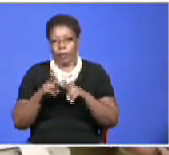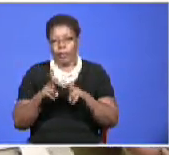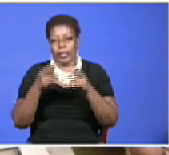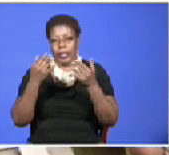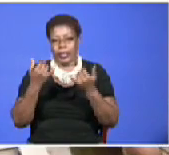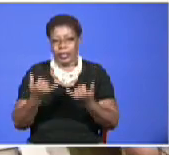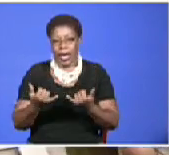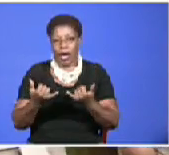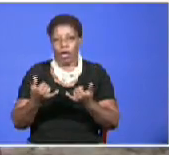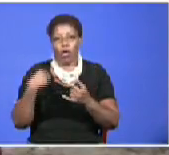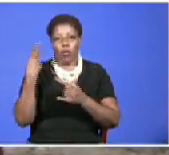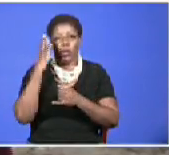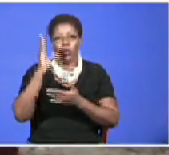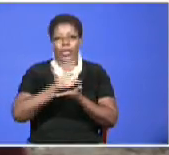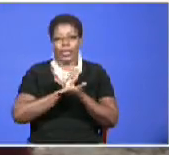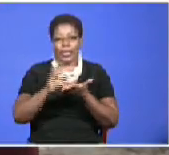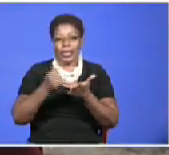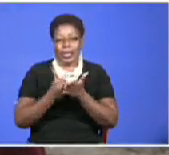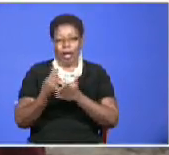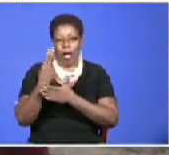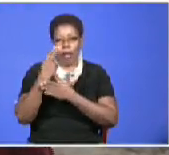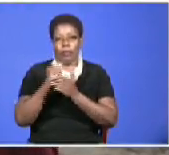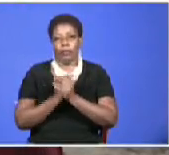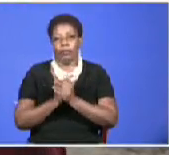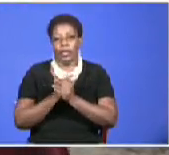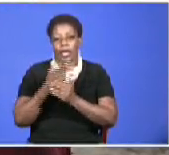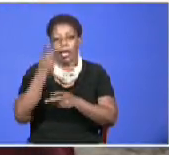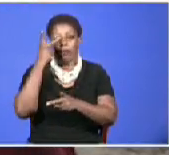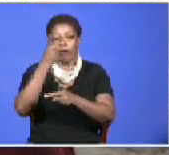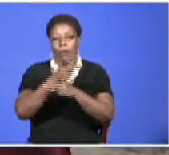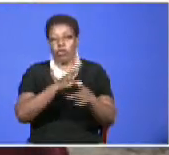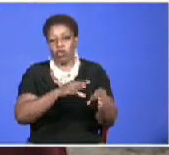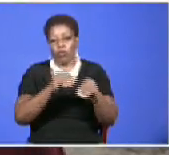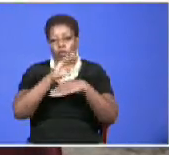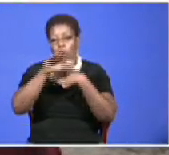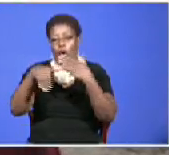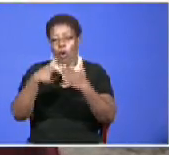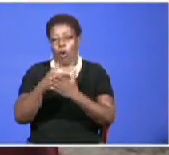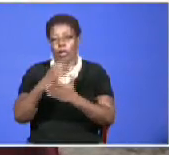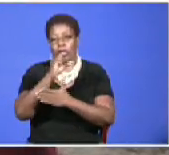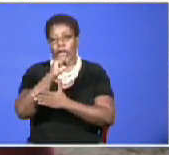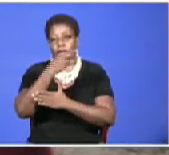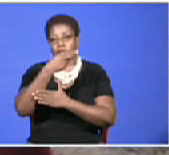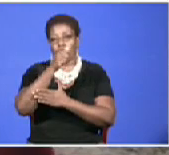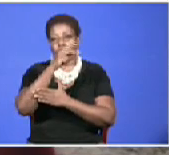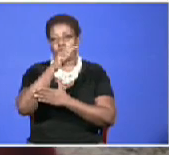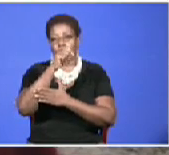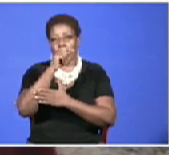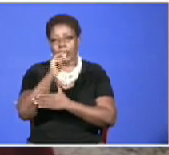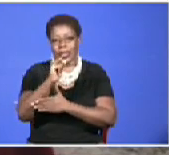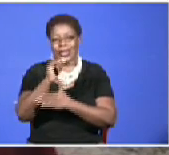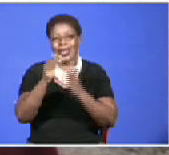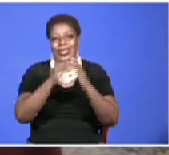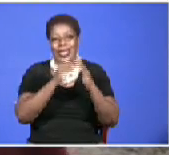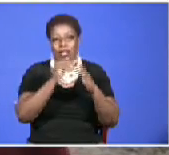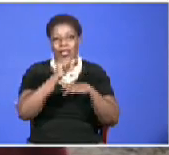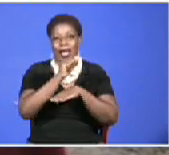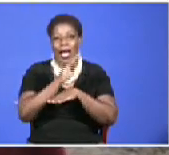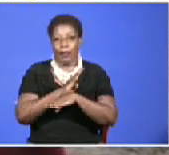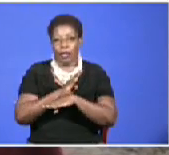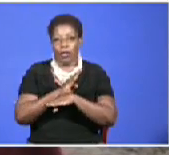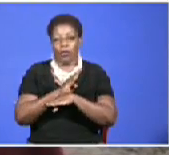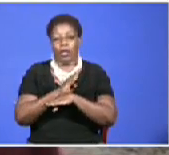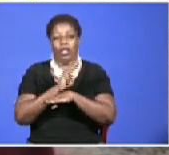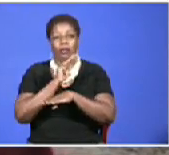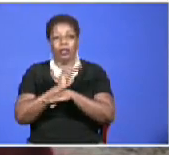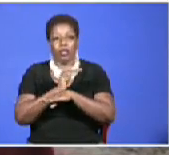Now we're going to clean it up. And that promise to remove shanty towns from the island of Abaco is one government is keeping. So much so, Minister of